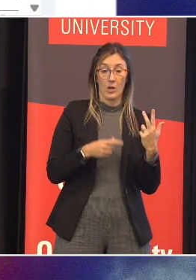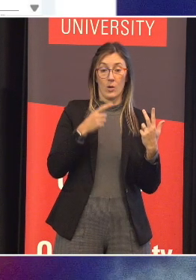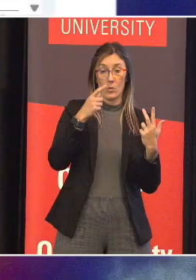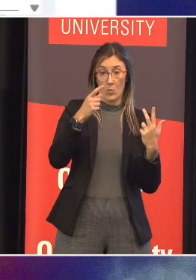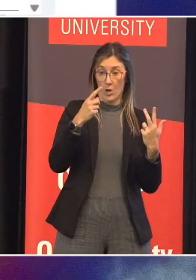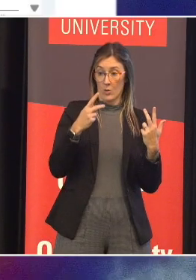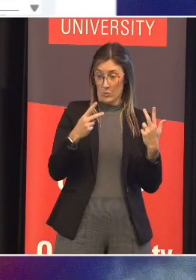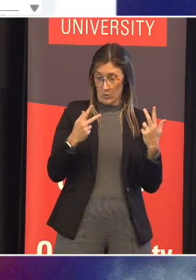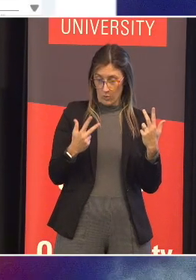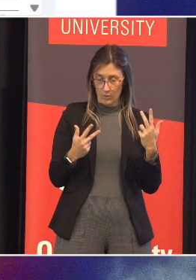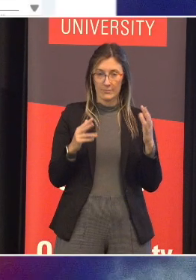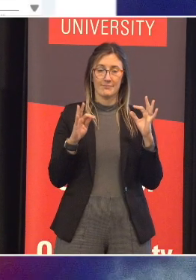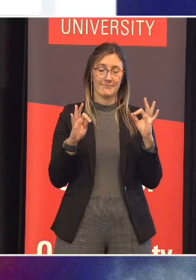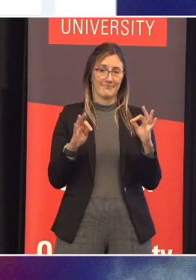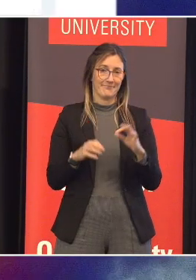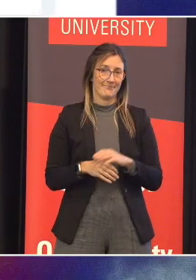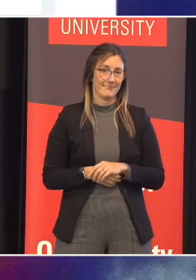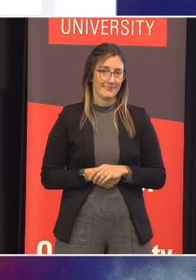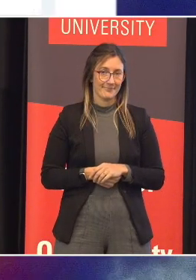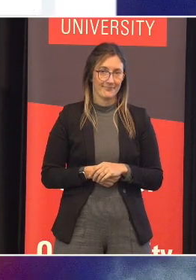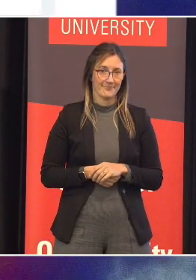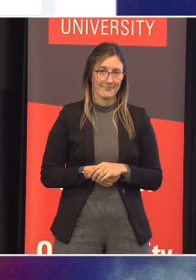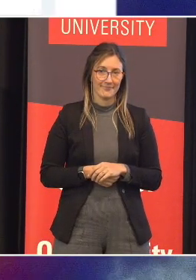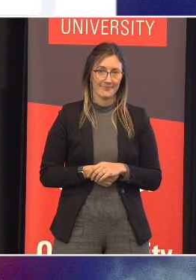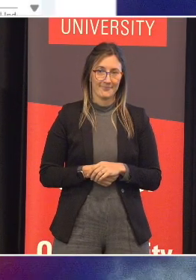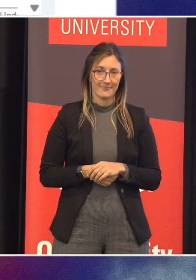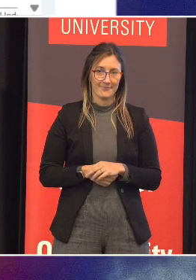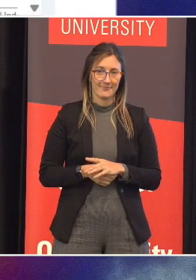structure. All right.